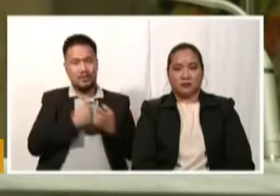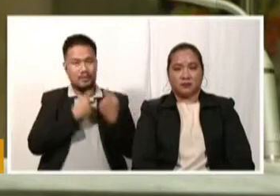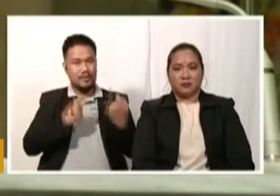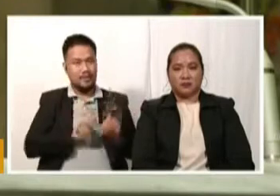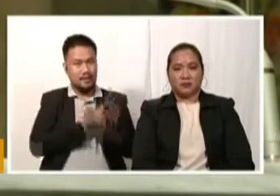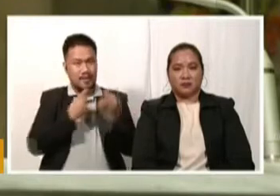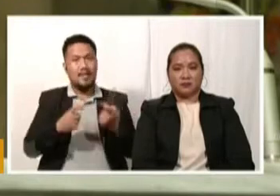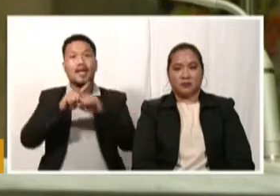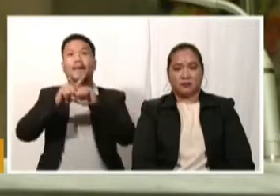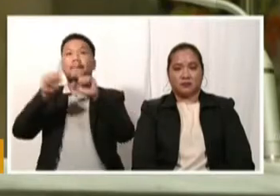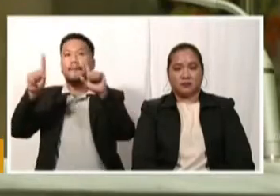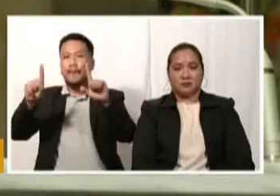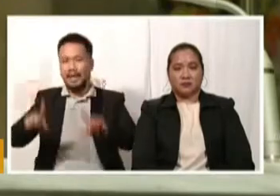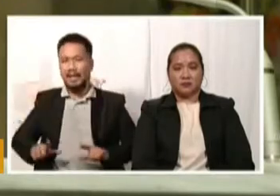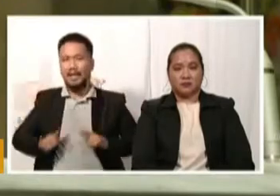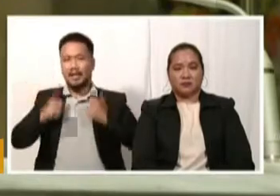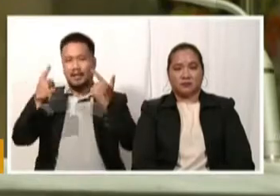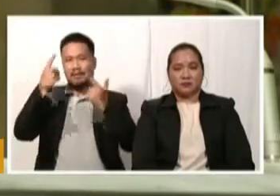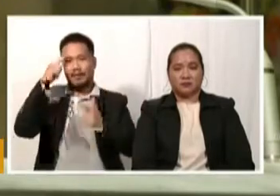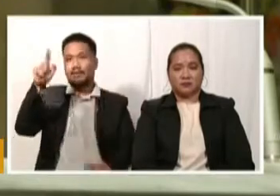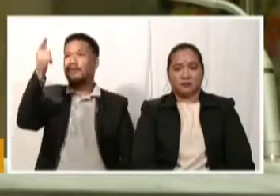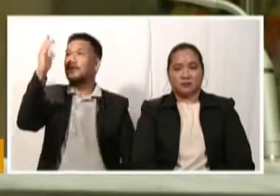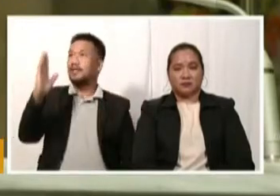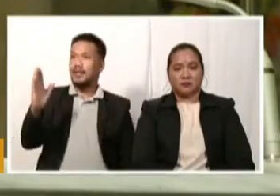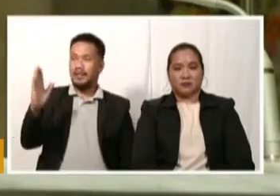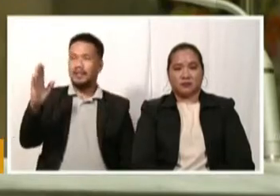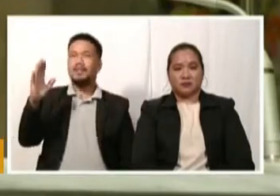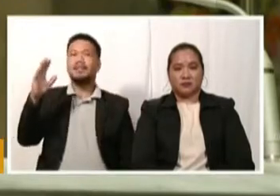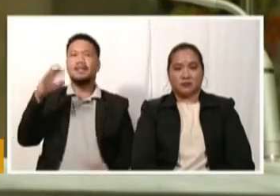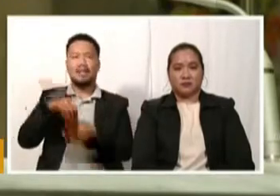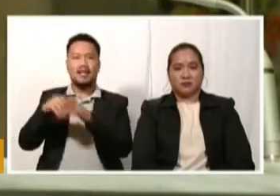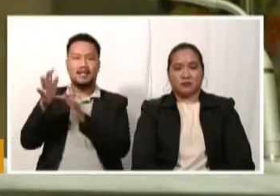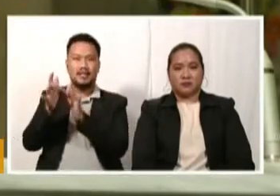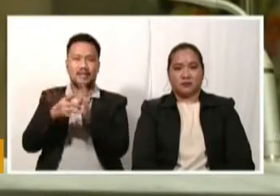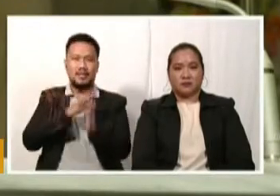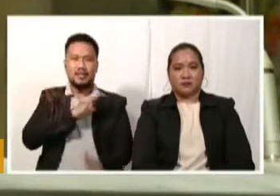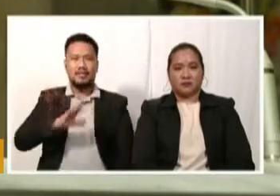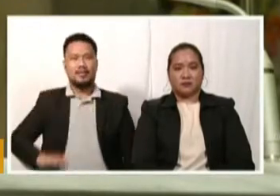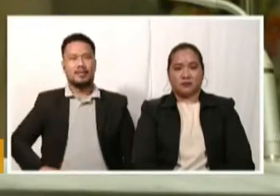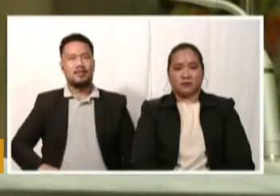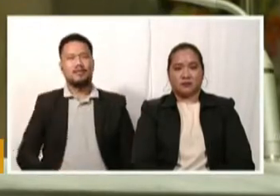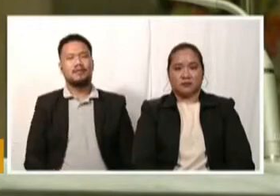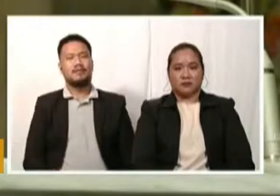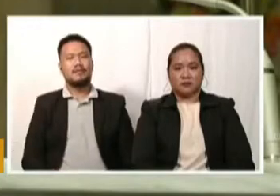and living for God in Christ Jesus.